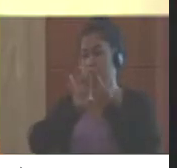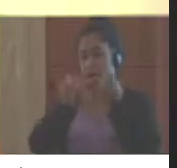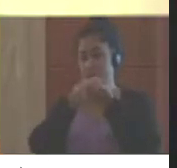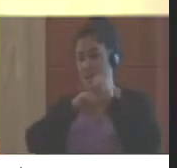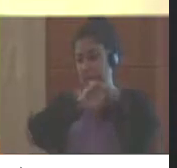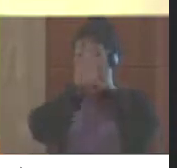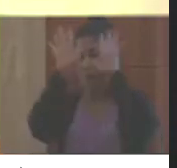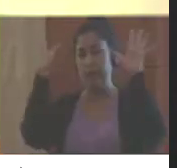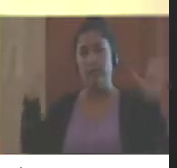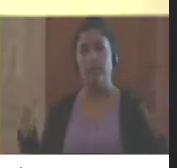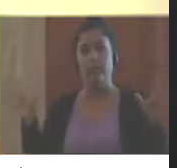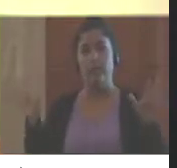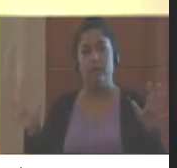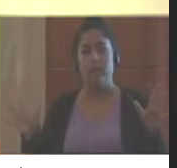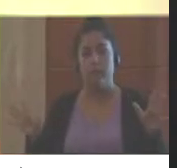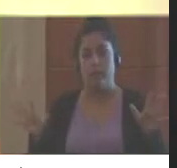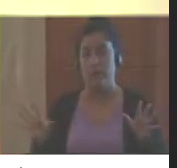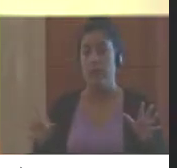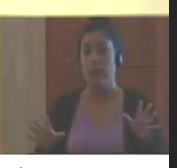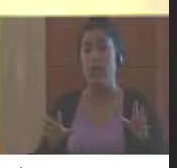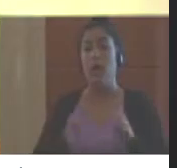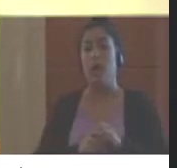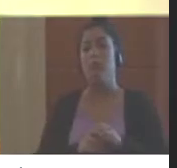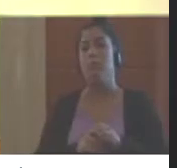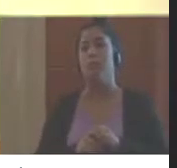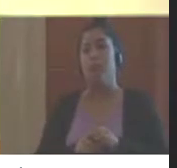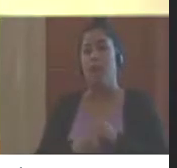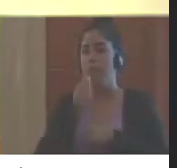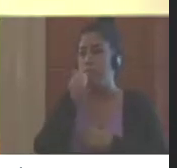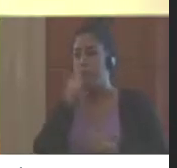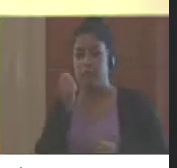rendering more visible in the media